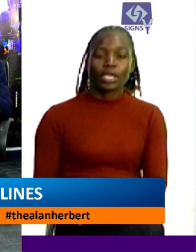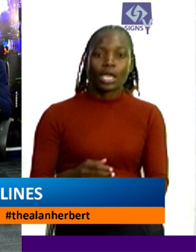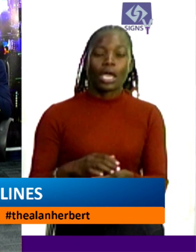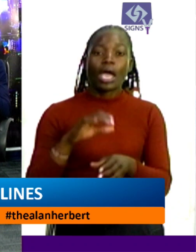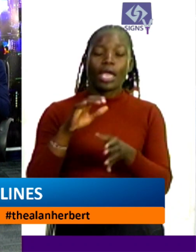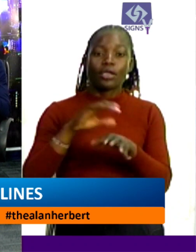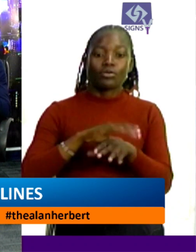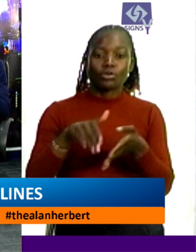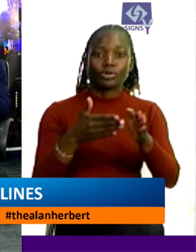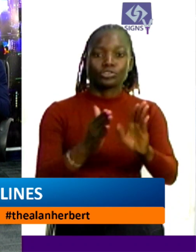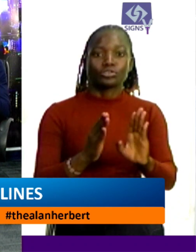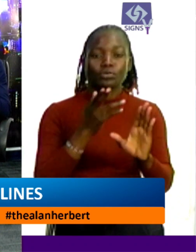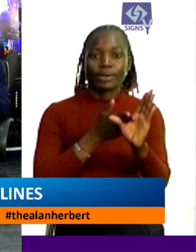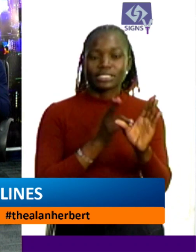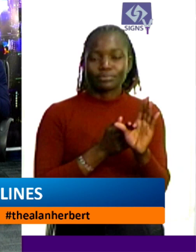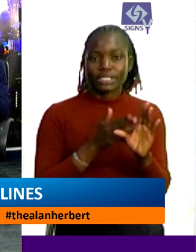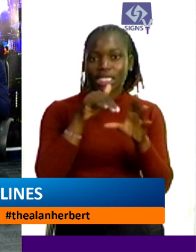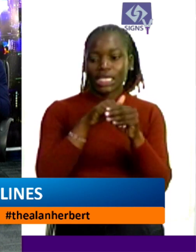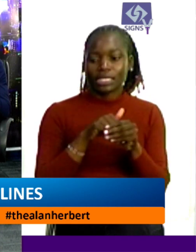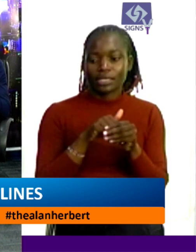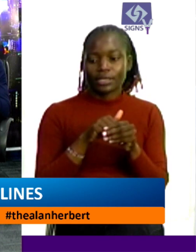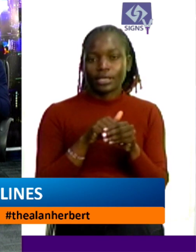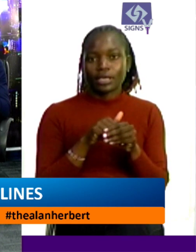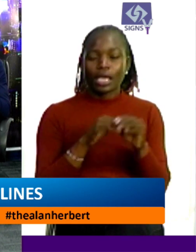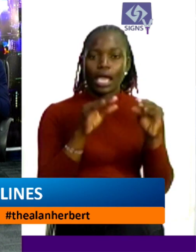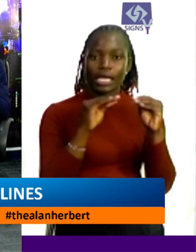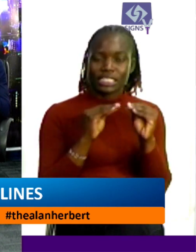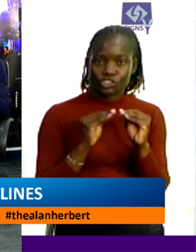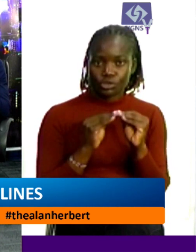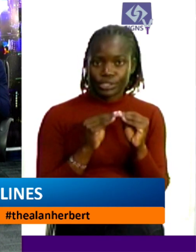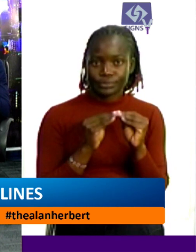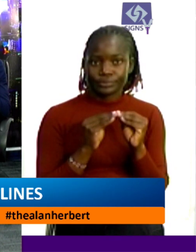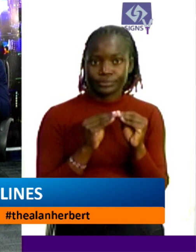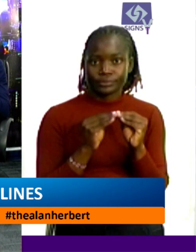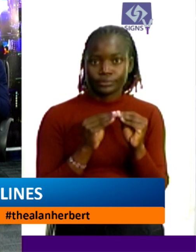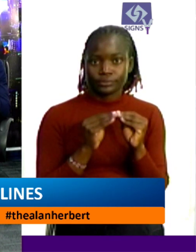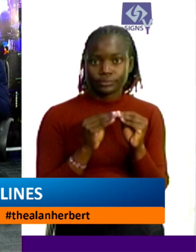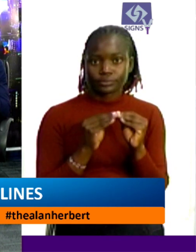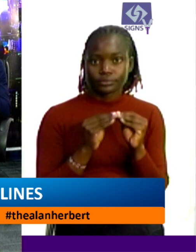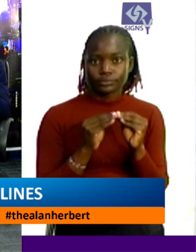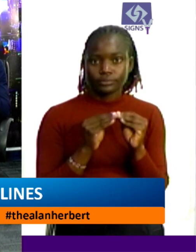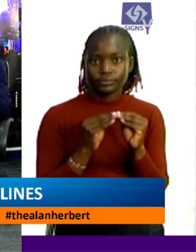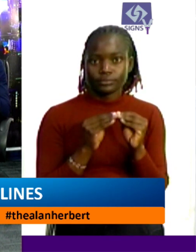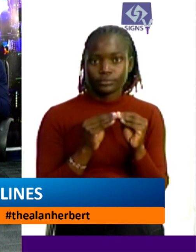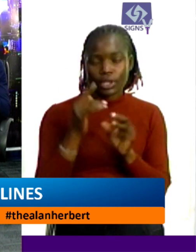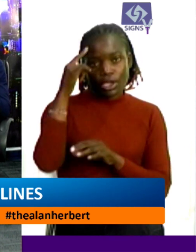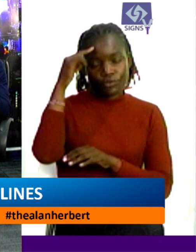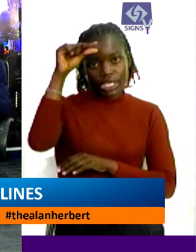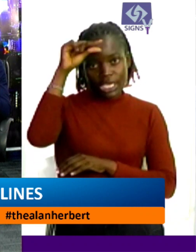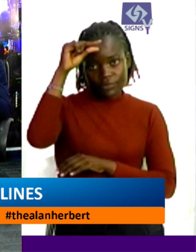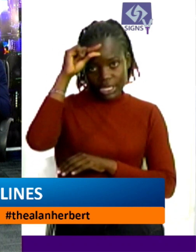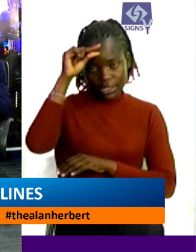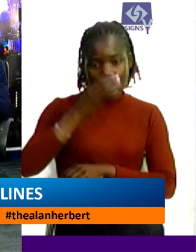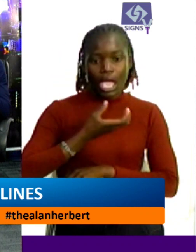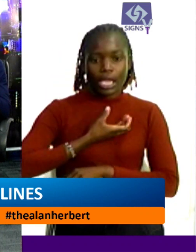participate in an in-person session for the Governors Council